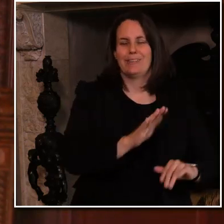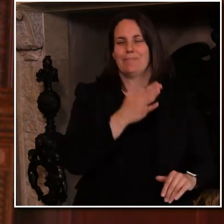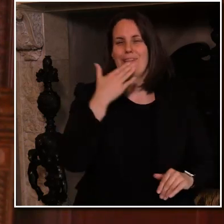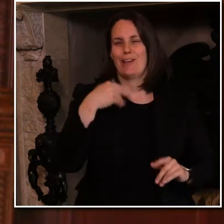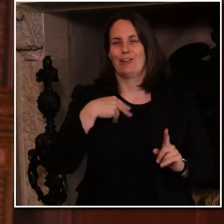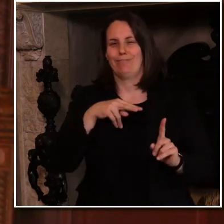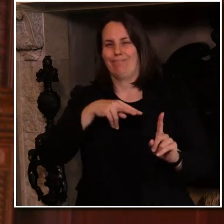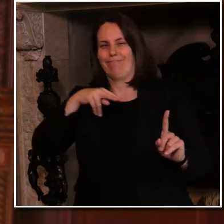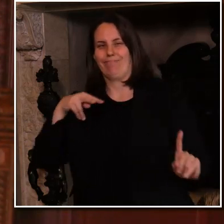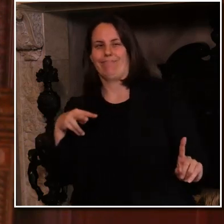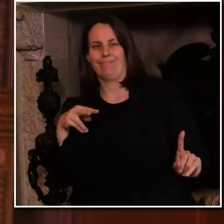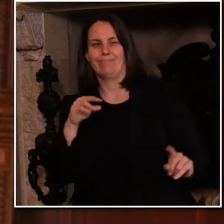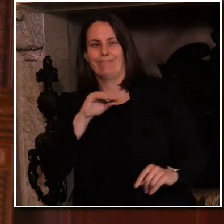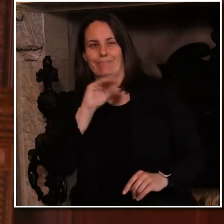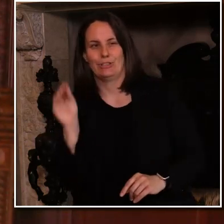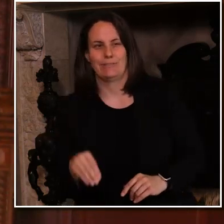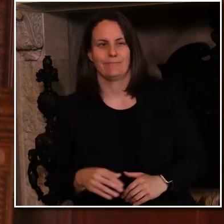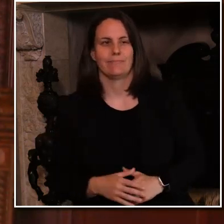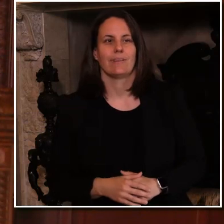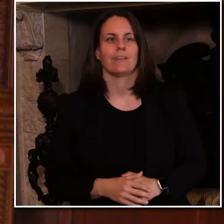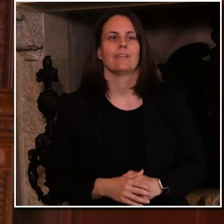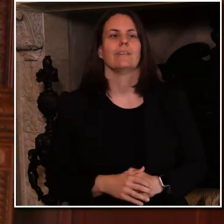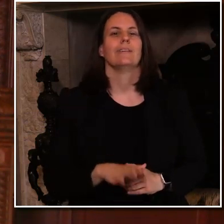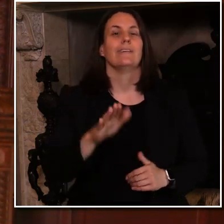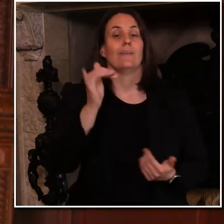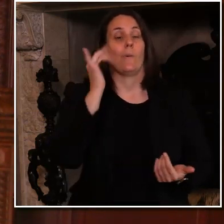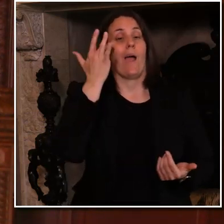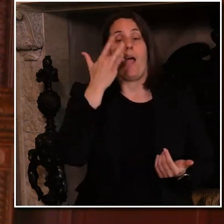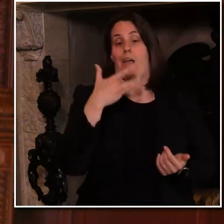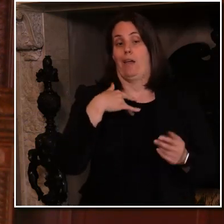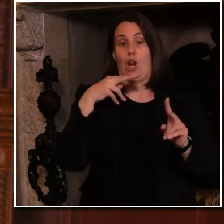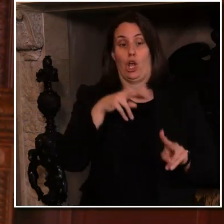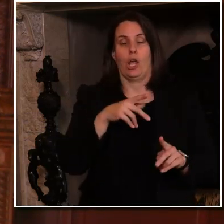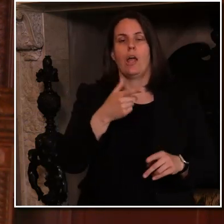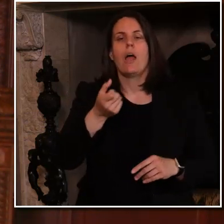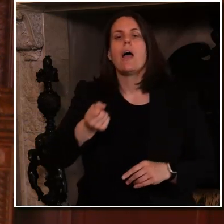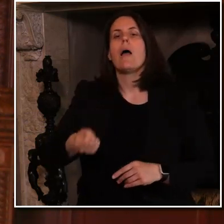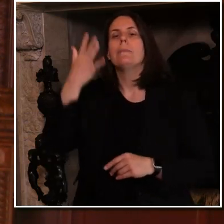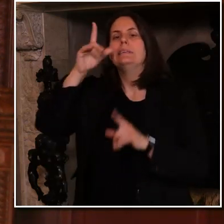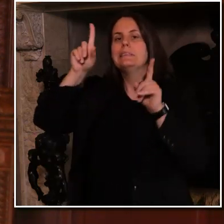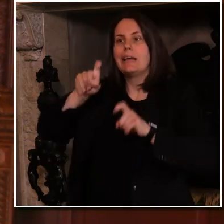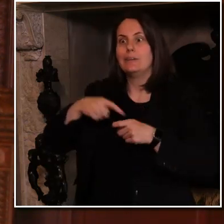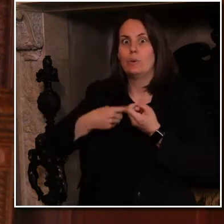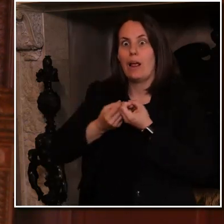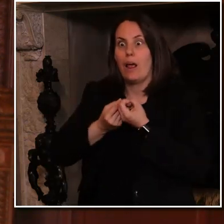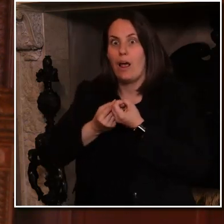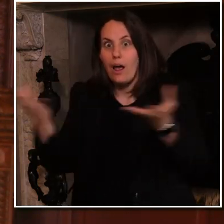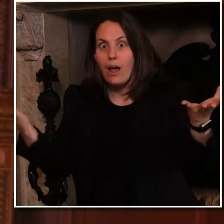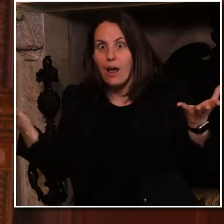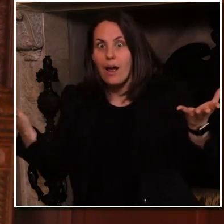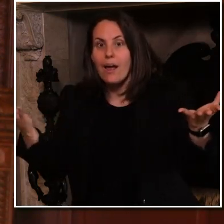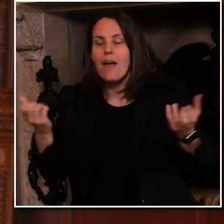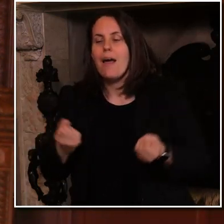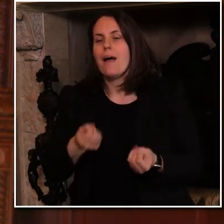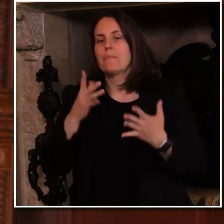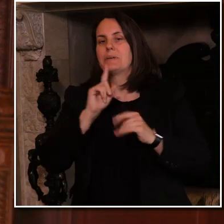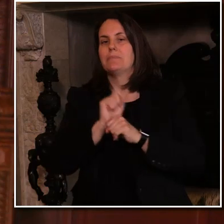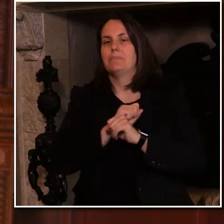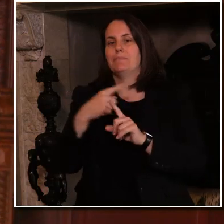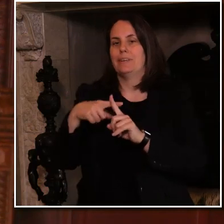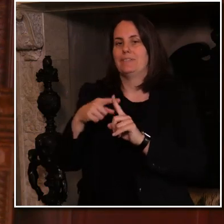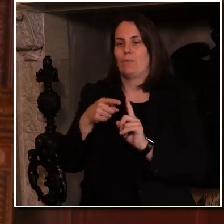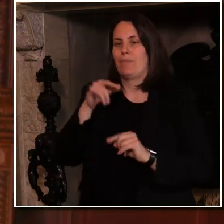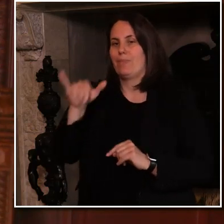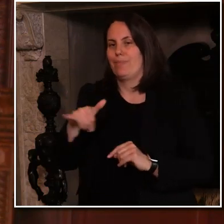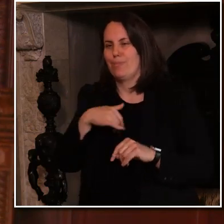the actual amount of transmission in the community goes down from where it is now, and we double how many tests we're